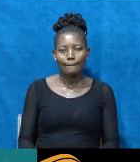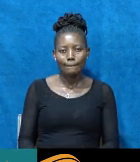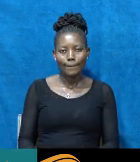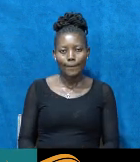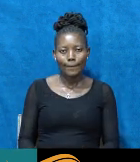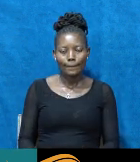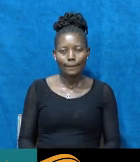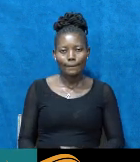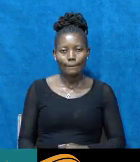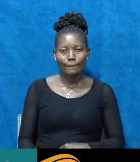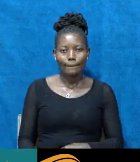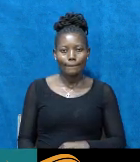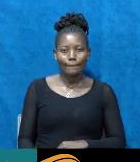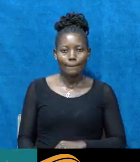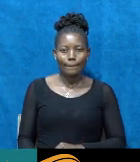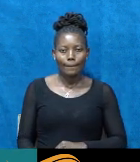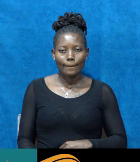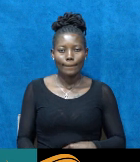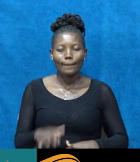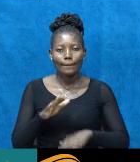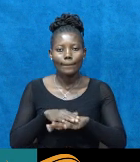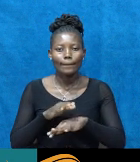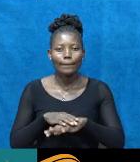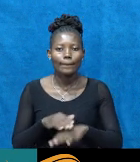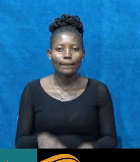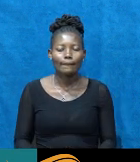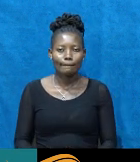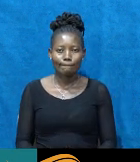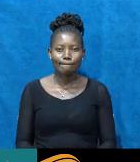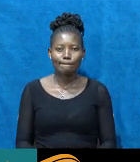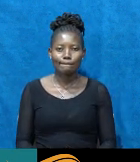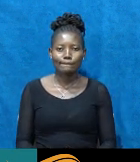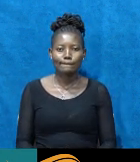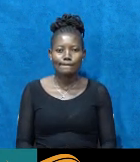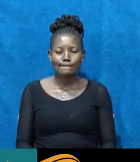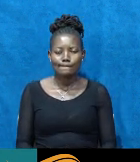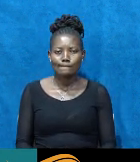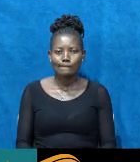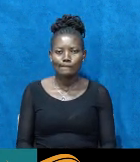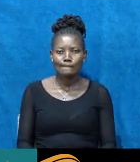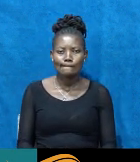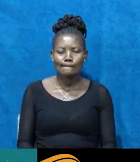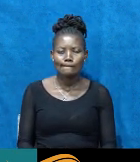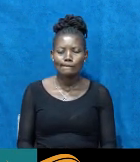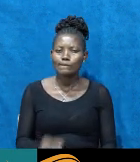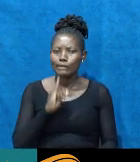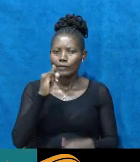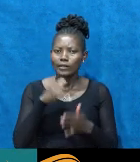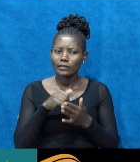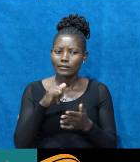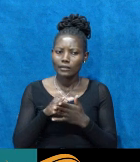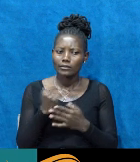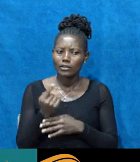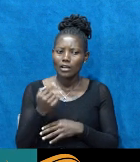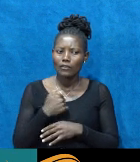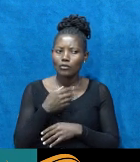Okay, that's good. Is it that it only has to be water alone that maybe can supplement